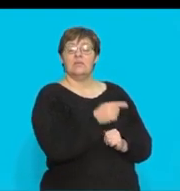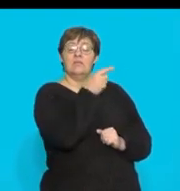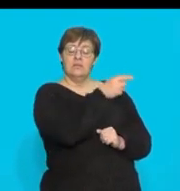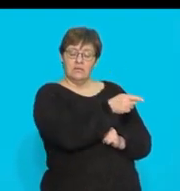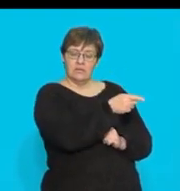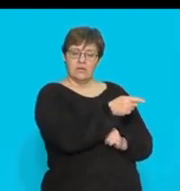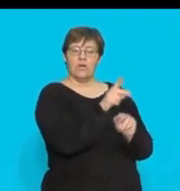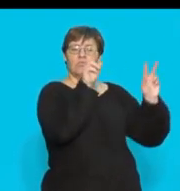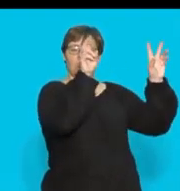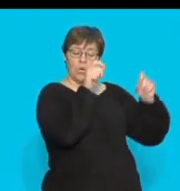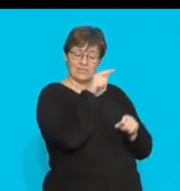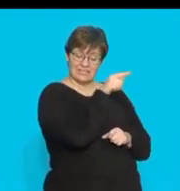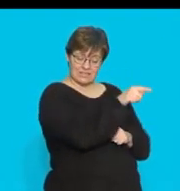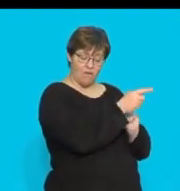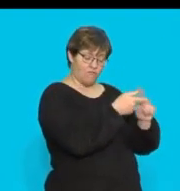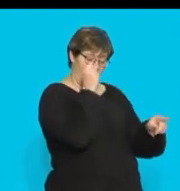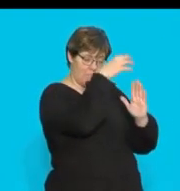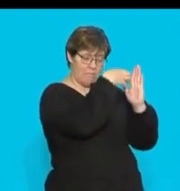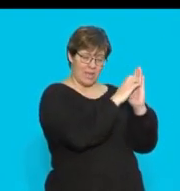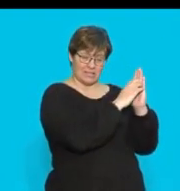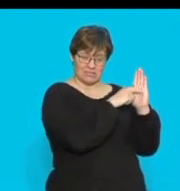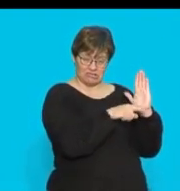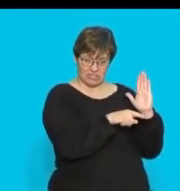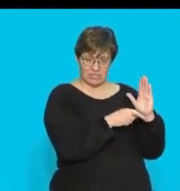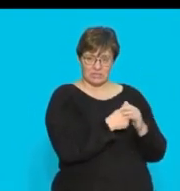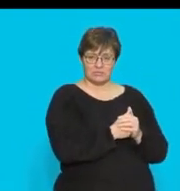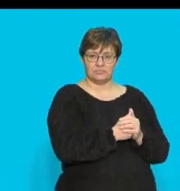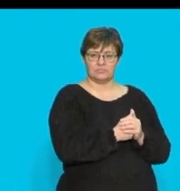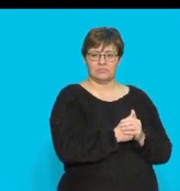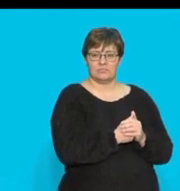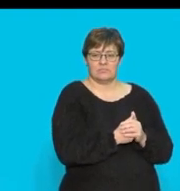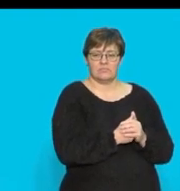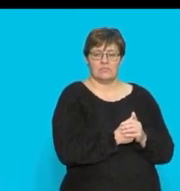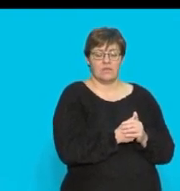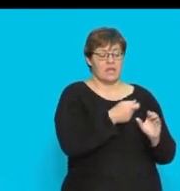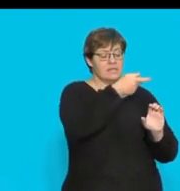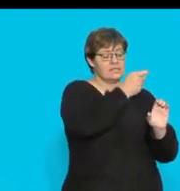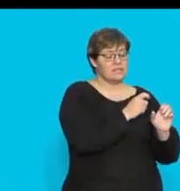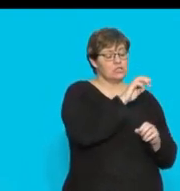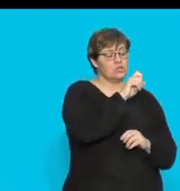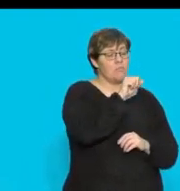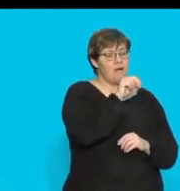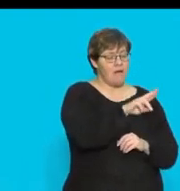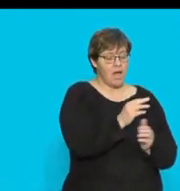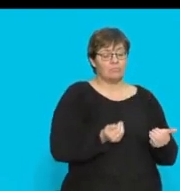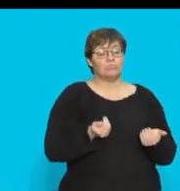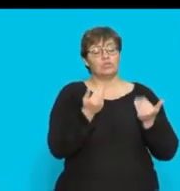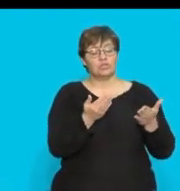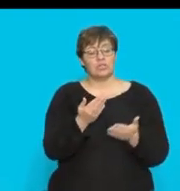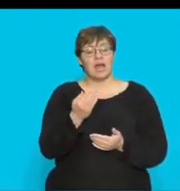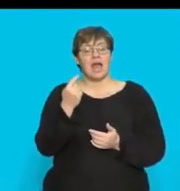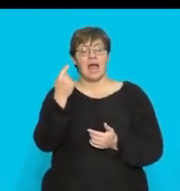can quote directly from the text. The potato tuber produces